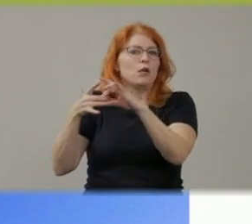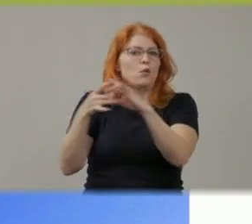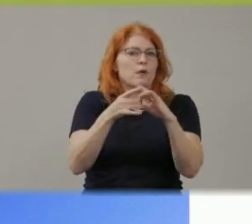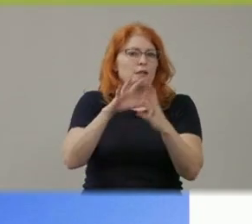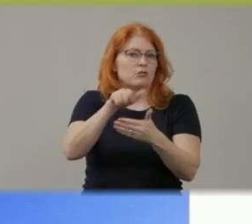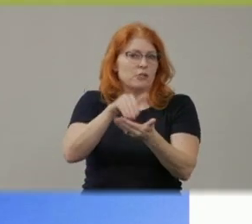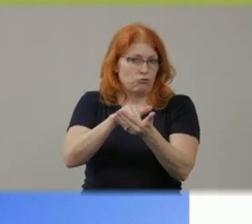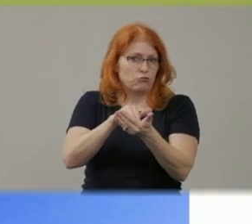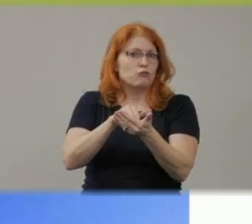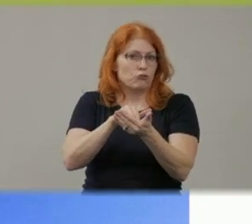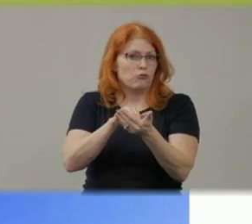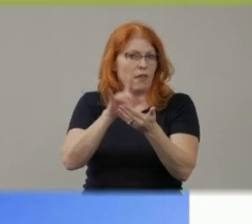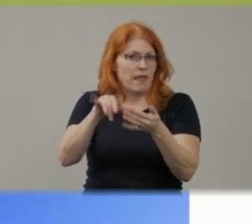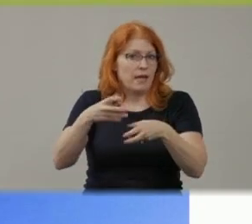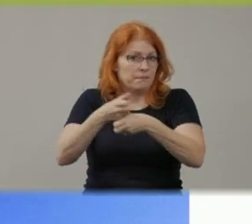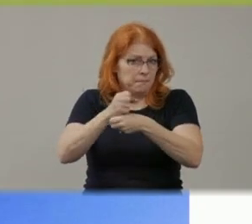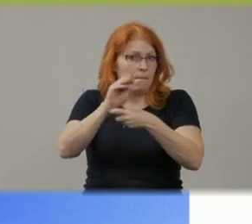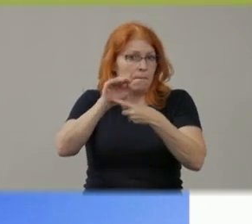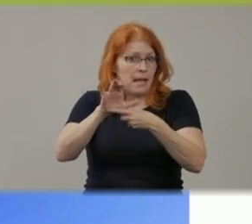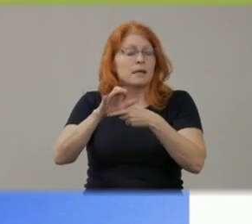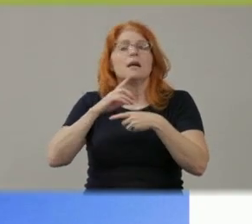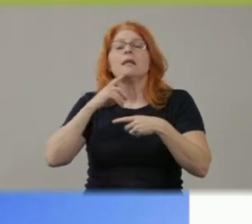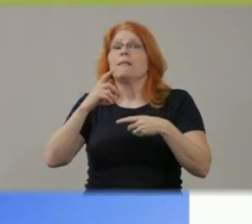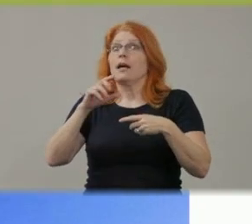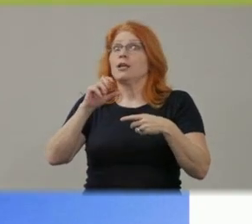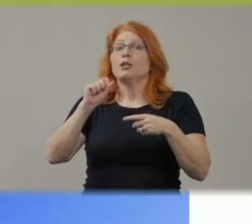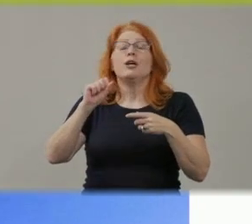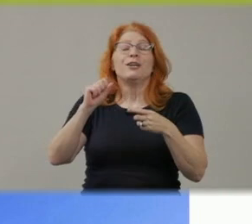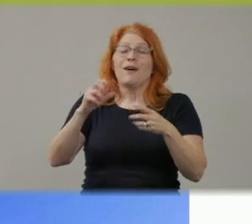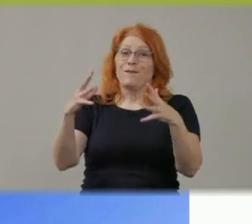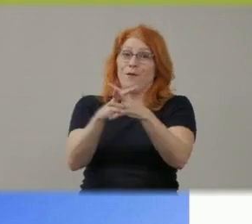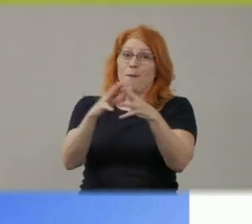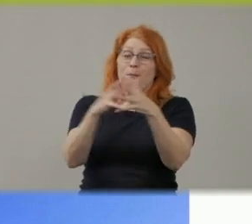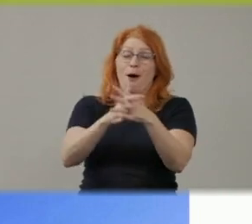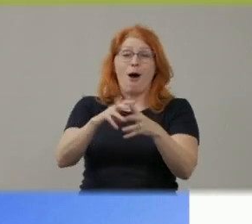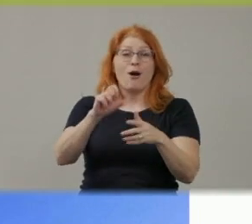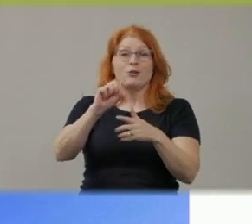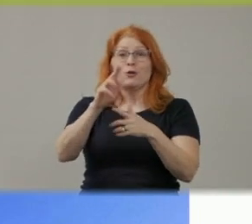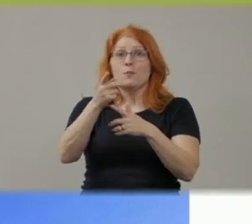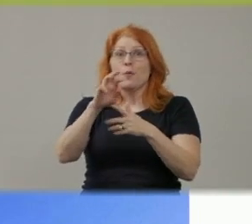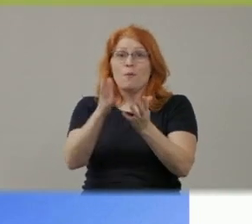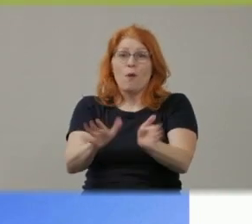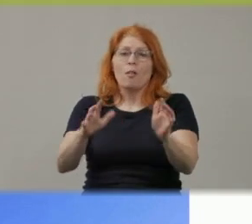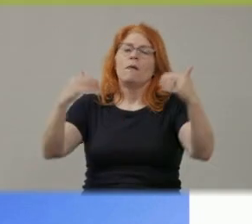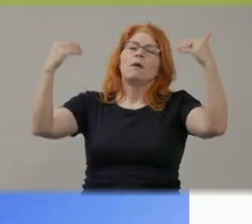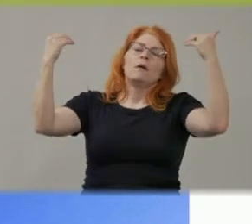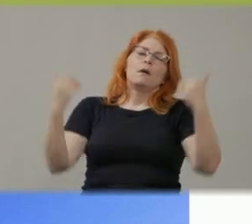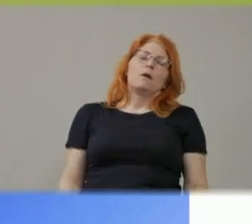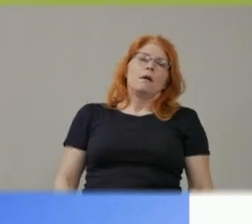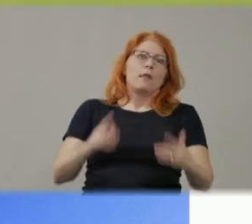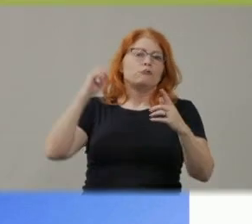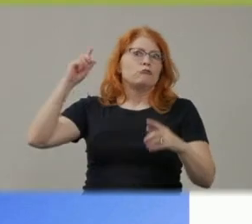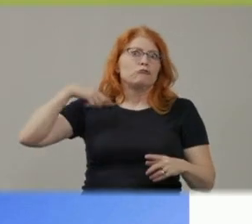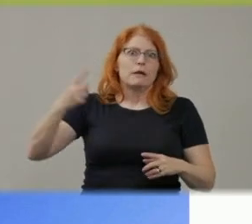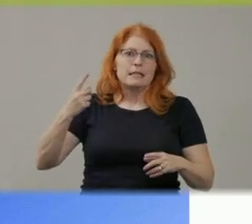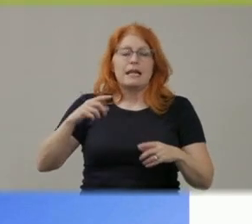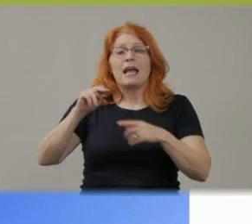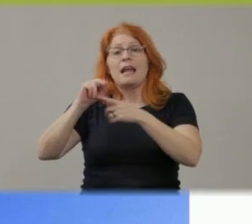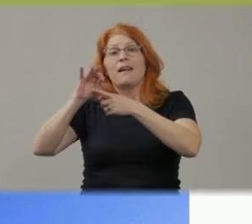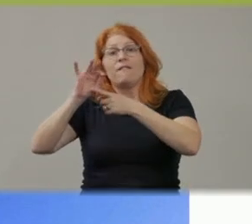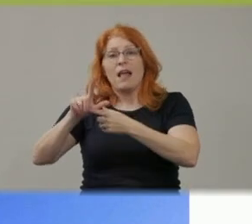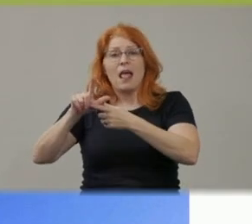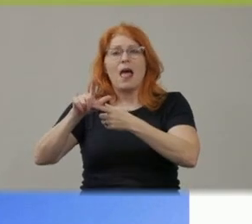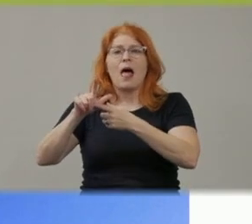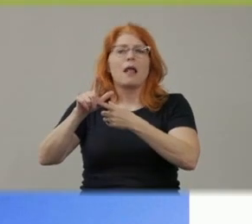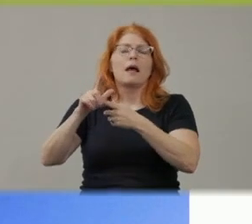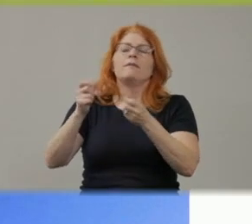center. And Super Bowl was one of the craziest events I've ever been part of. The NFL has endless